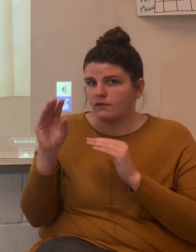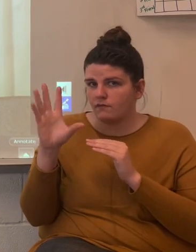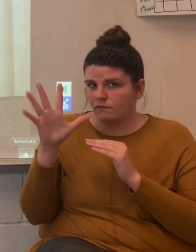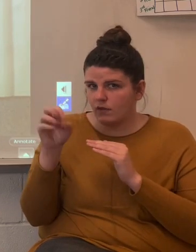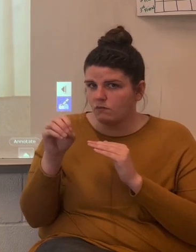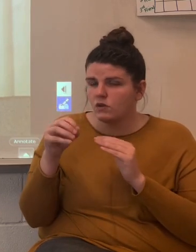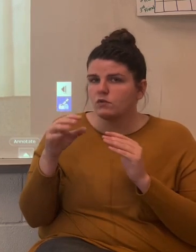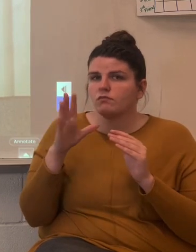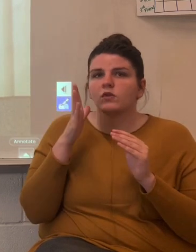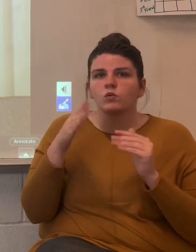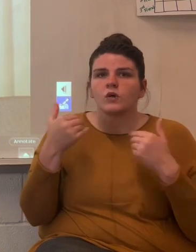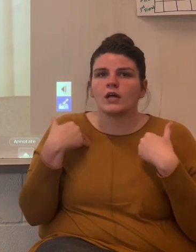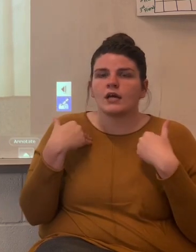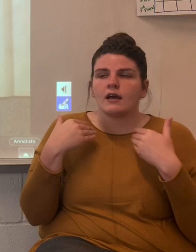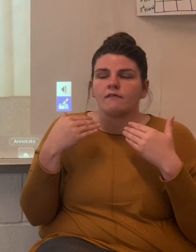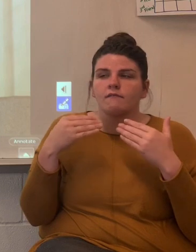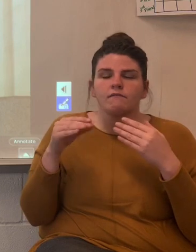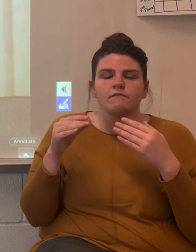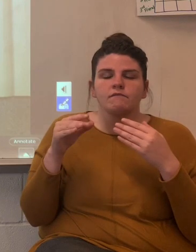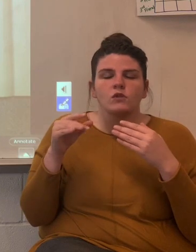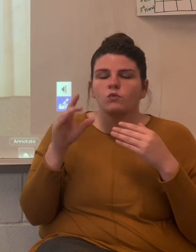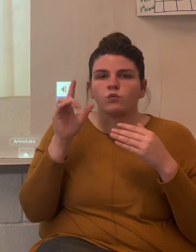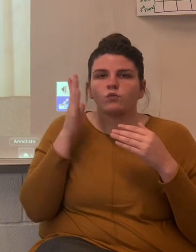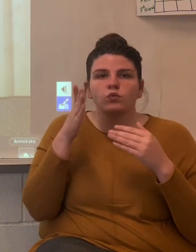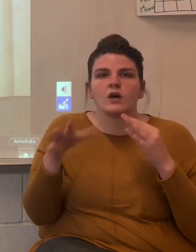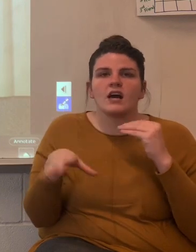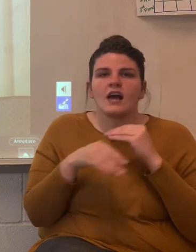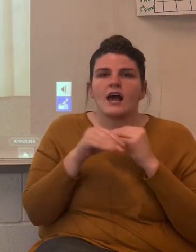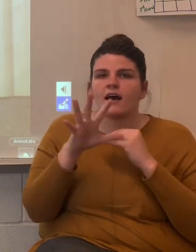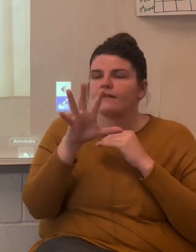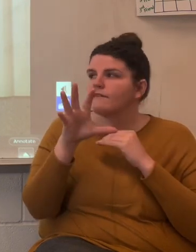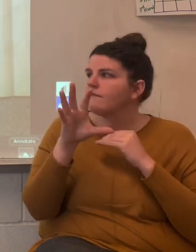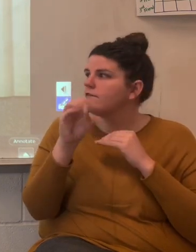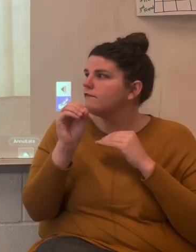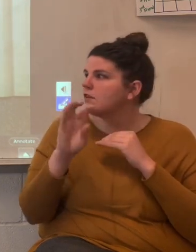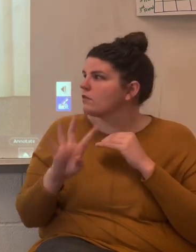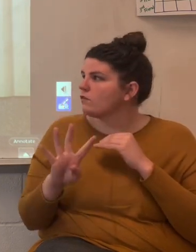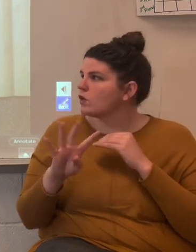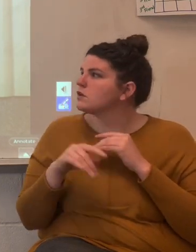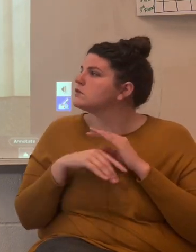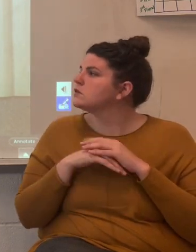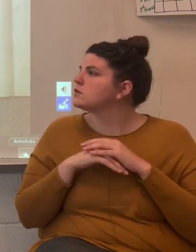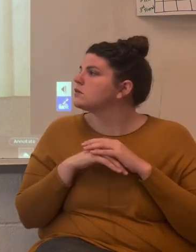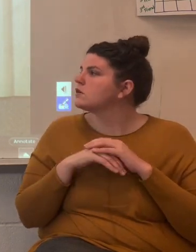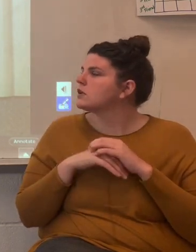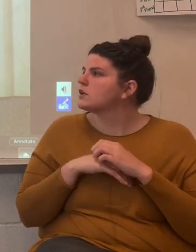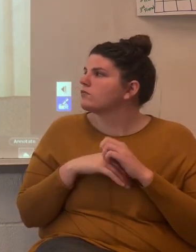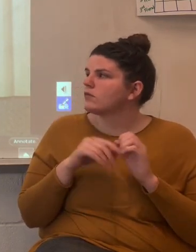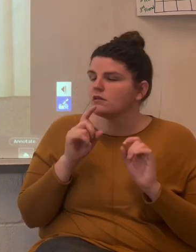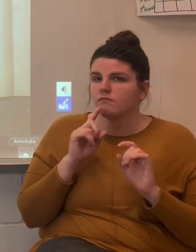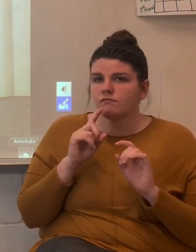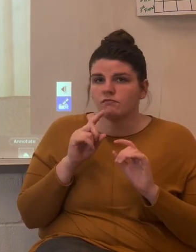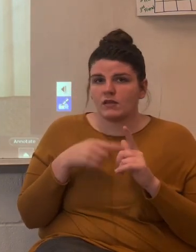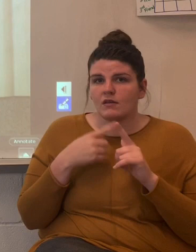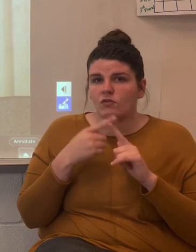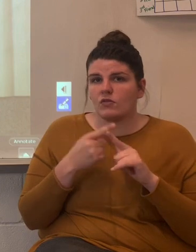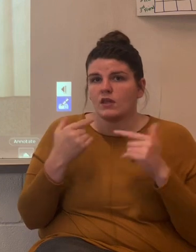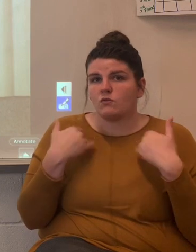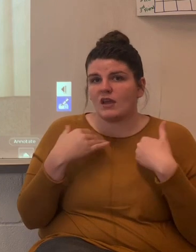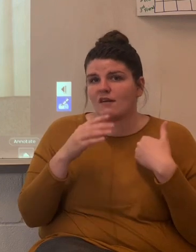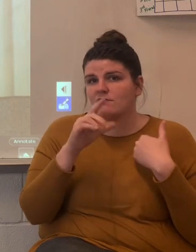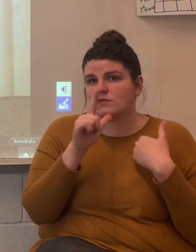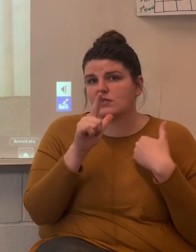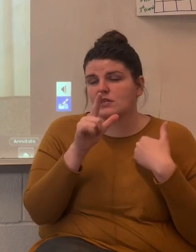add 50 over 4. And we end up with 71 over